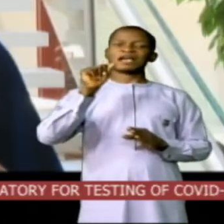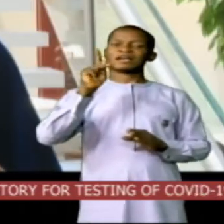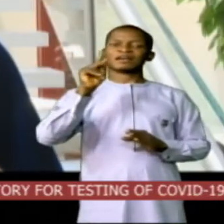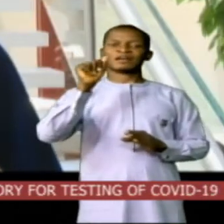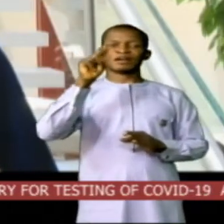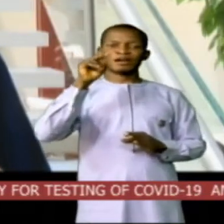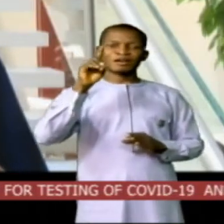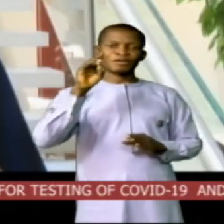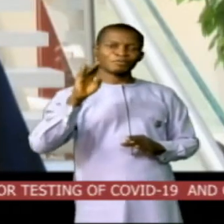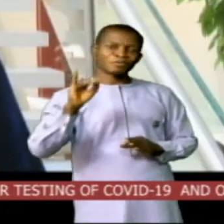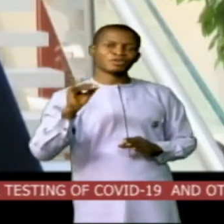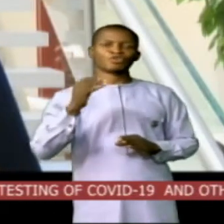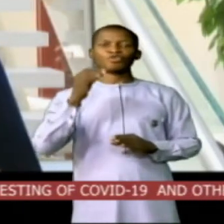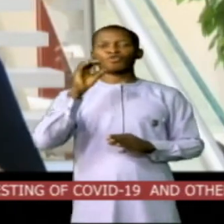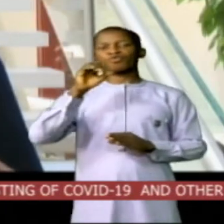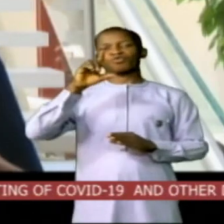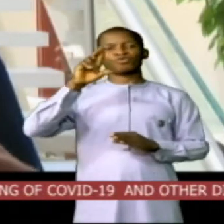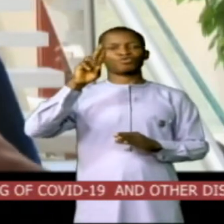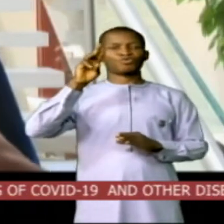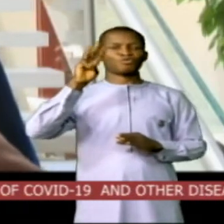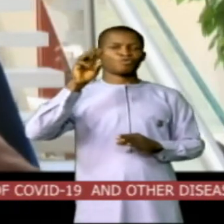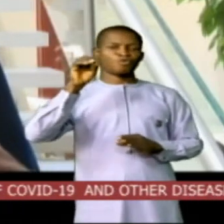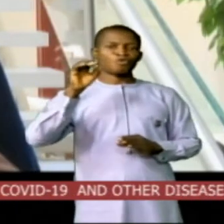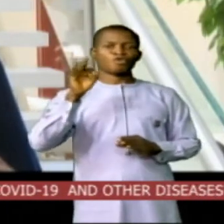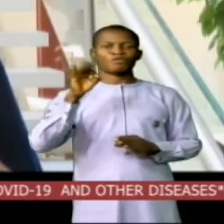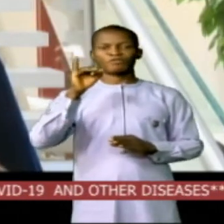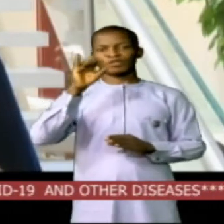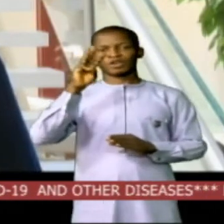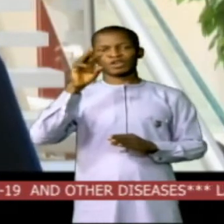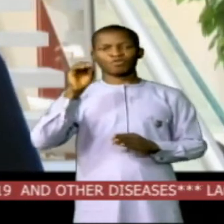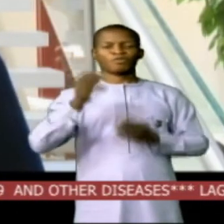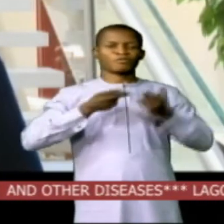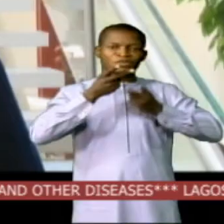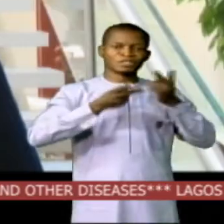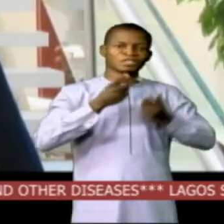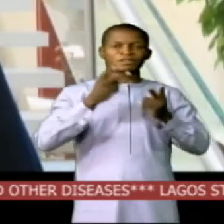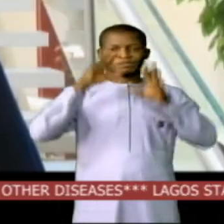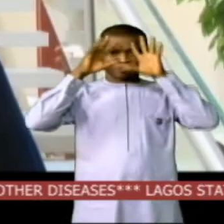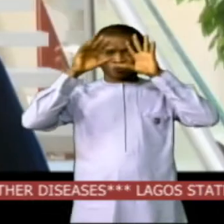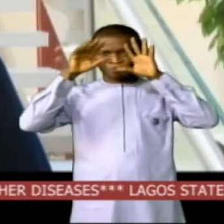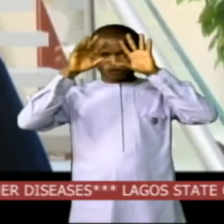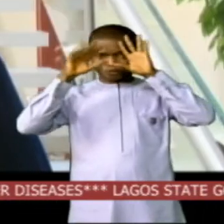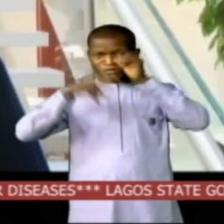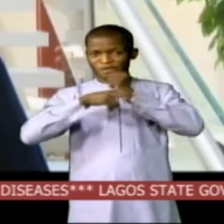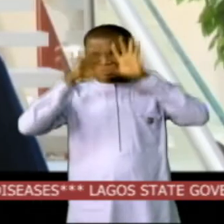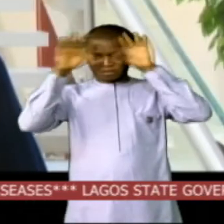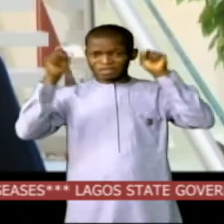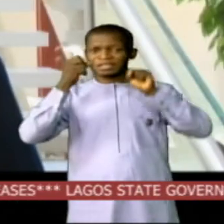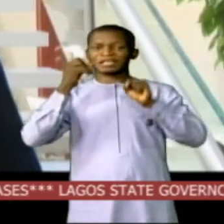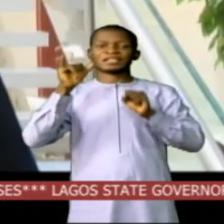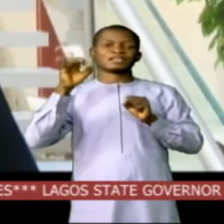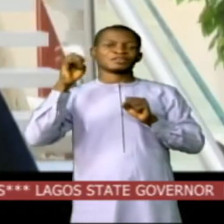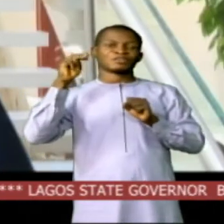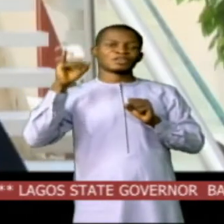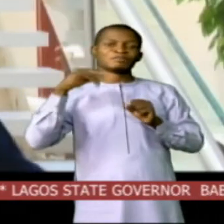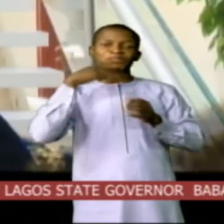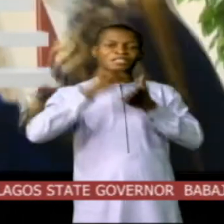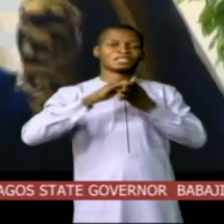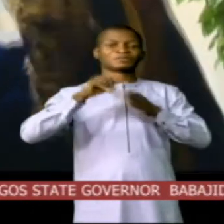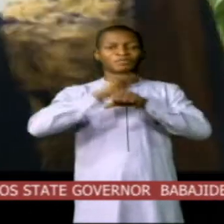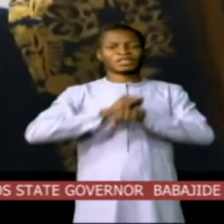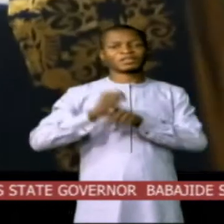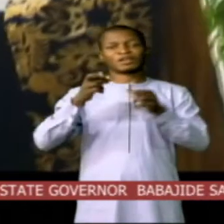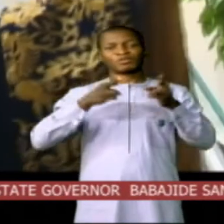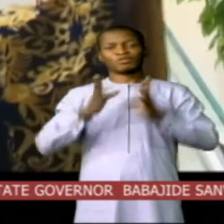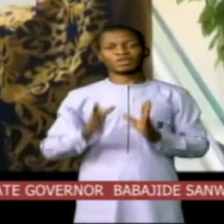Iwo, who made the call after a courtesy visit to the Vice President Yemi Osinbajo, said traditional rulers should be